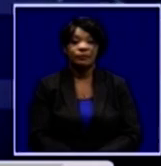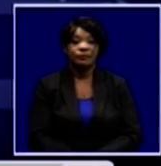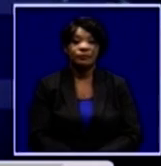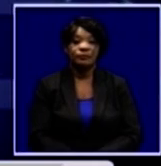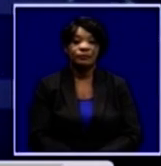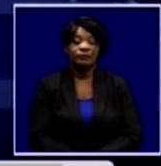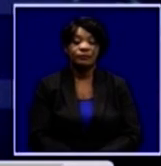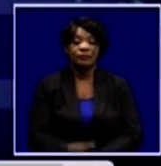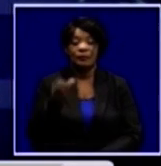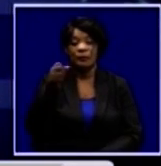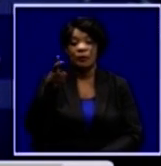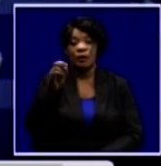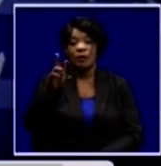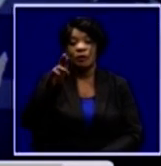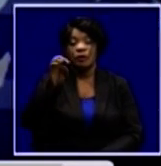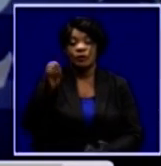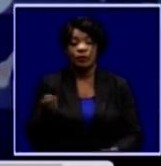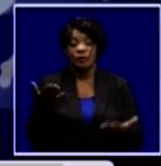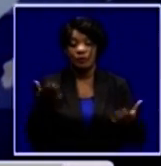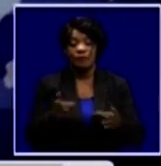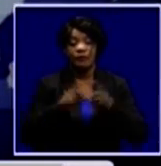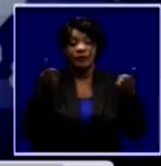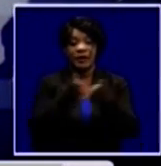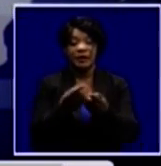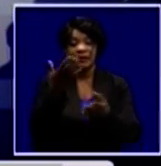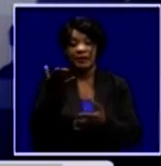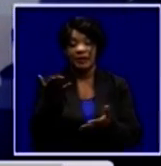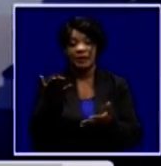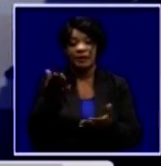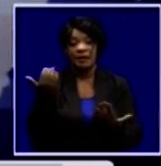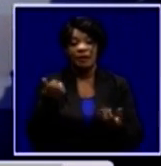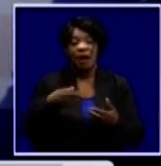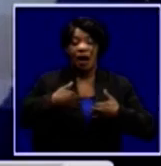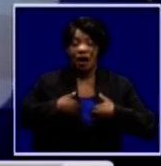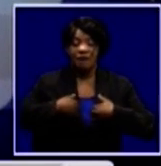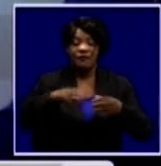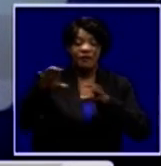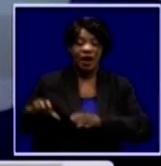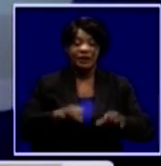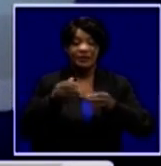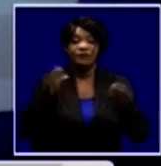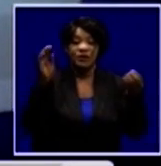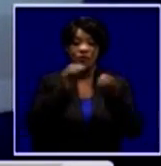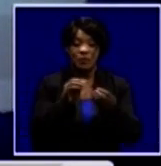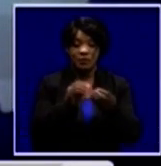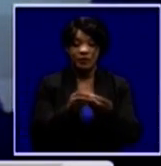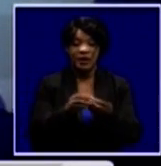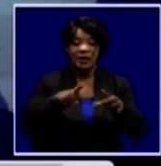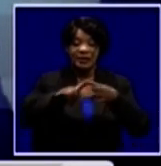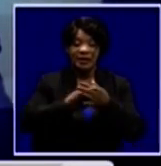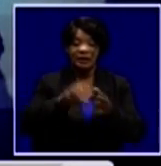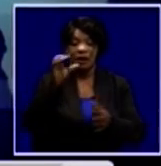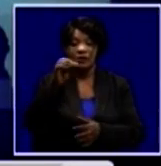Now, the shores of Lake Mweru in Chilenge district are usually a hive of activity, starting as early as 05